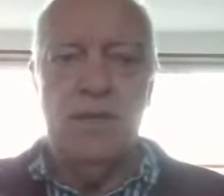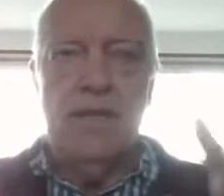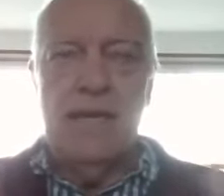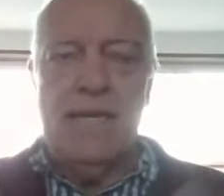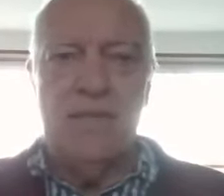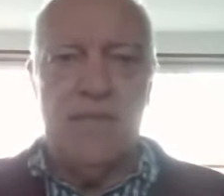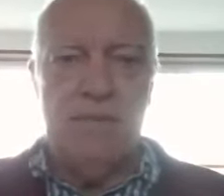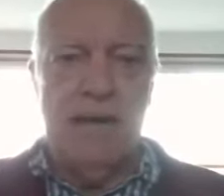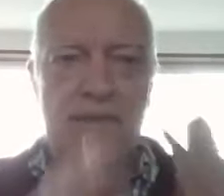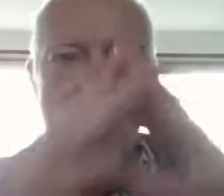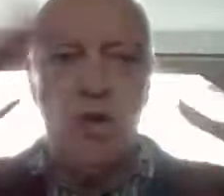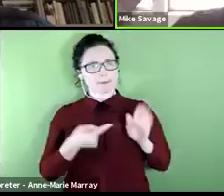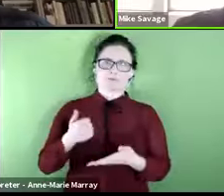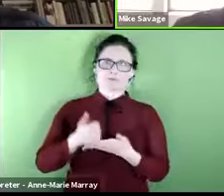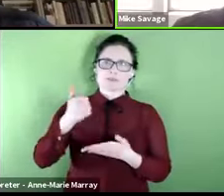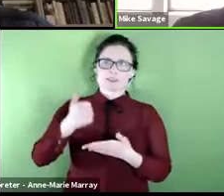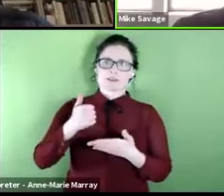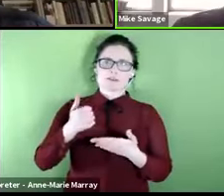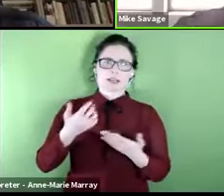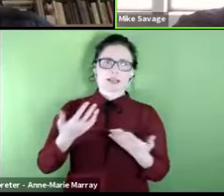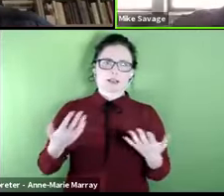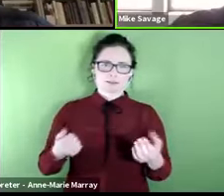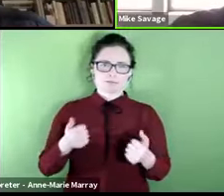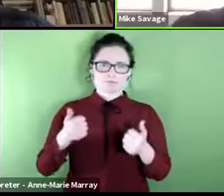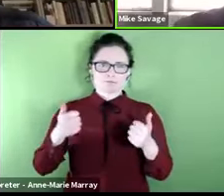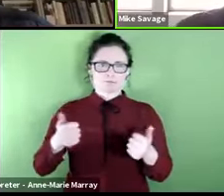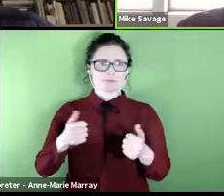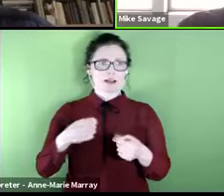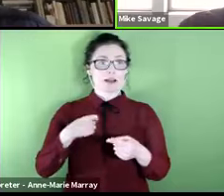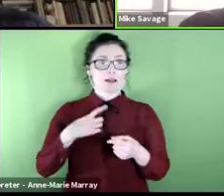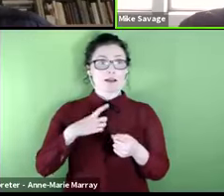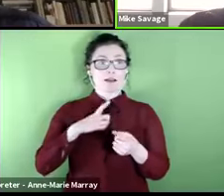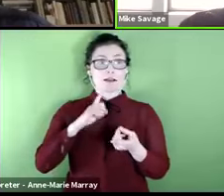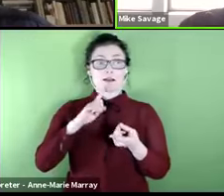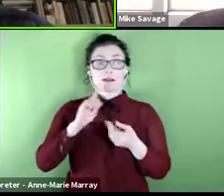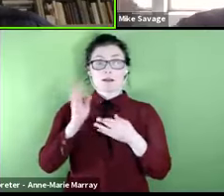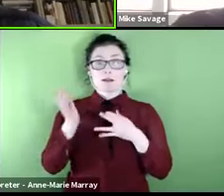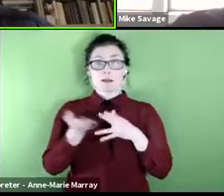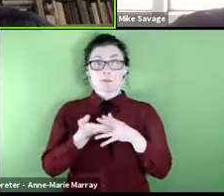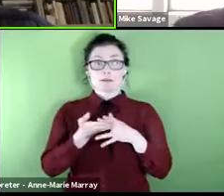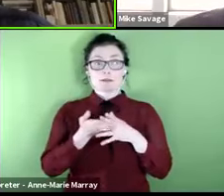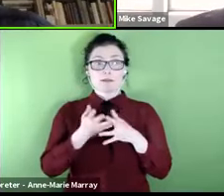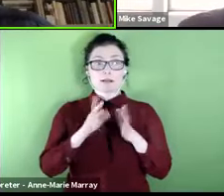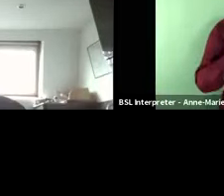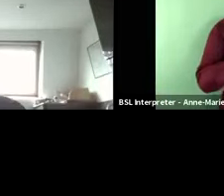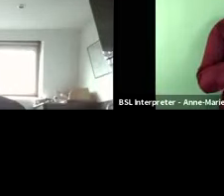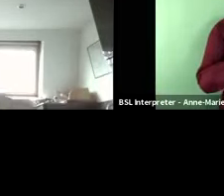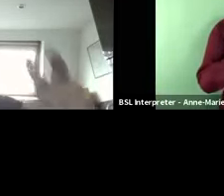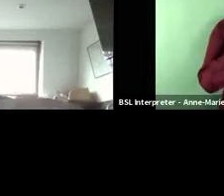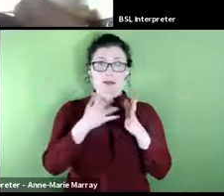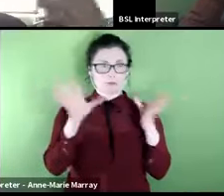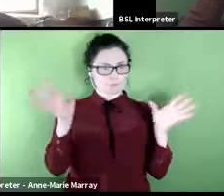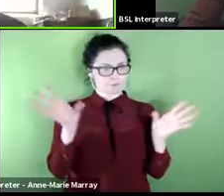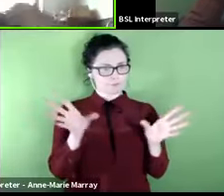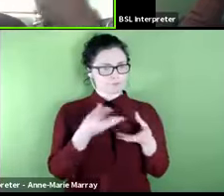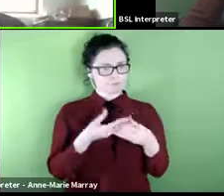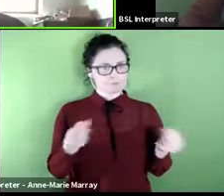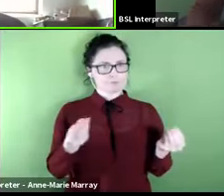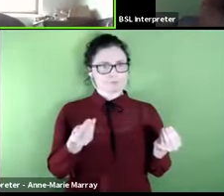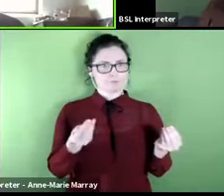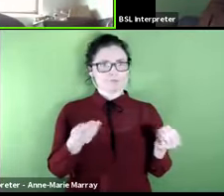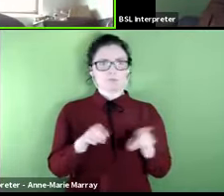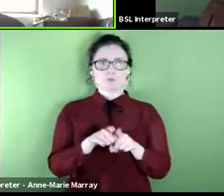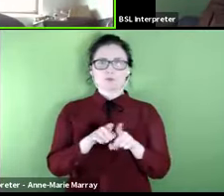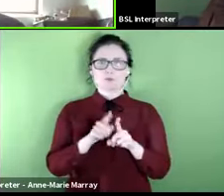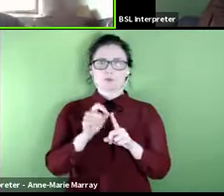think, again, the theme about the hollowing out of the middle, how the middle classes is being stripped away, and the polarization, but also the point